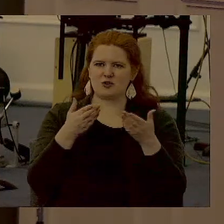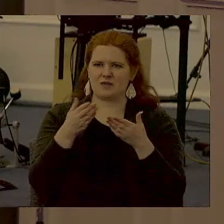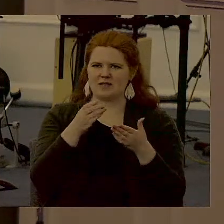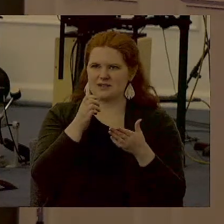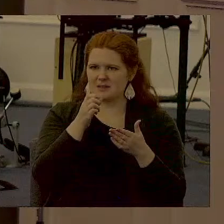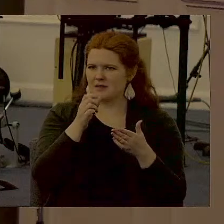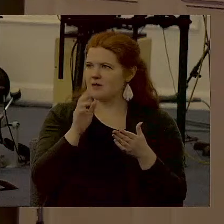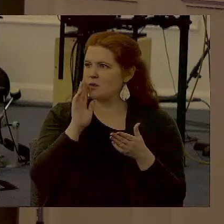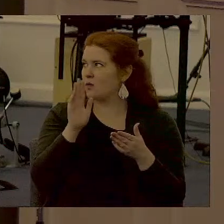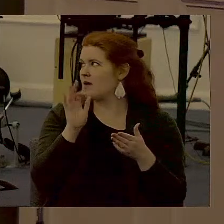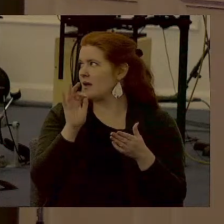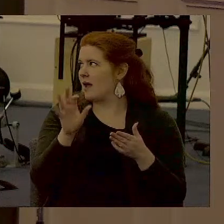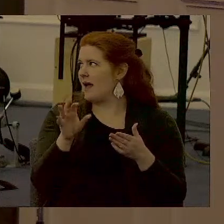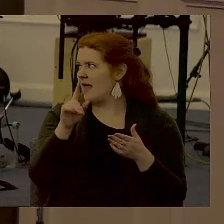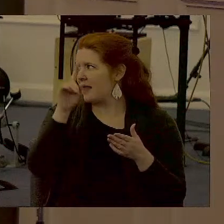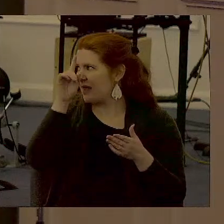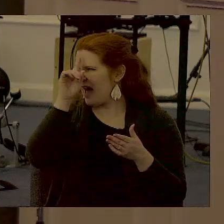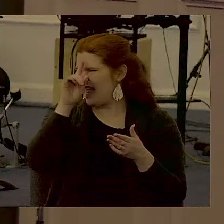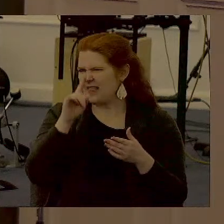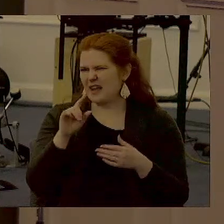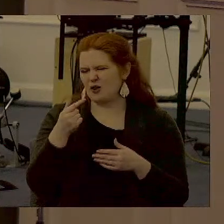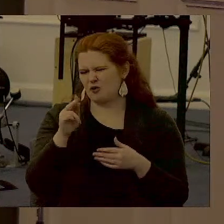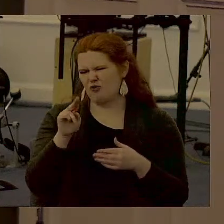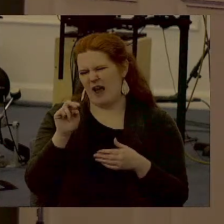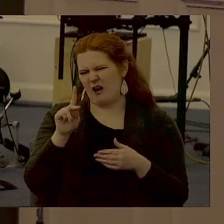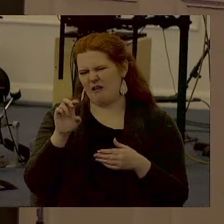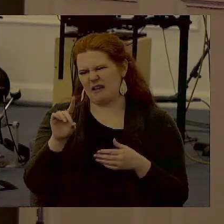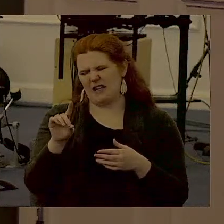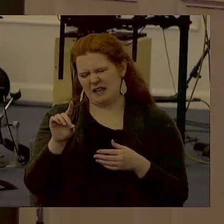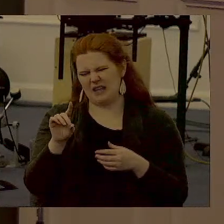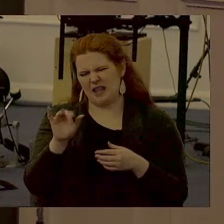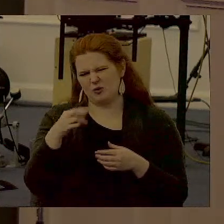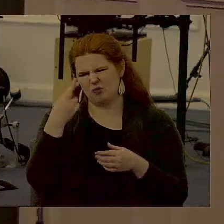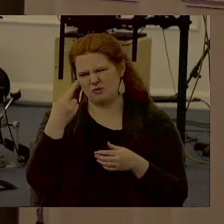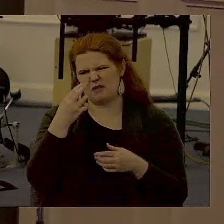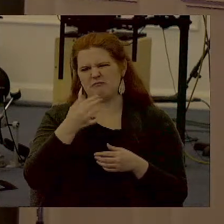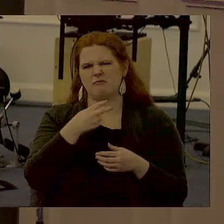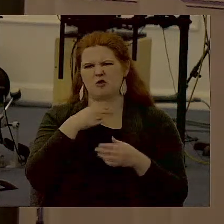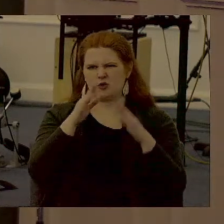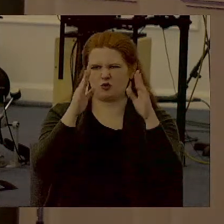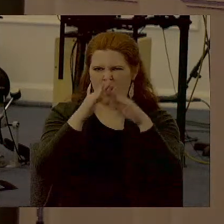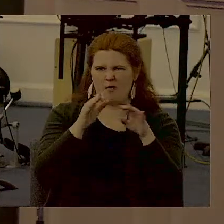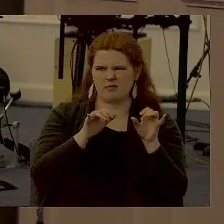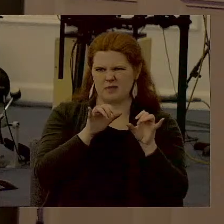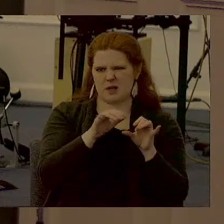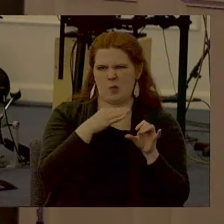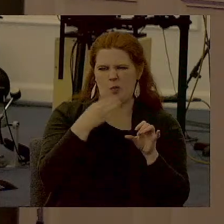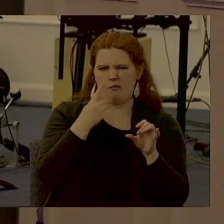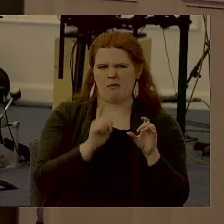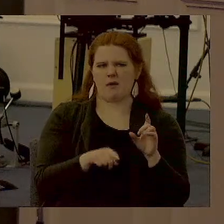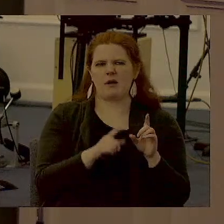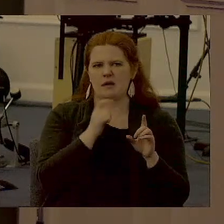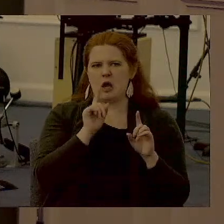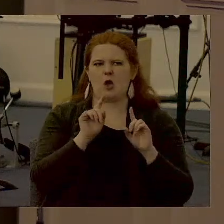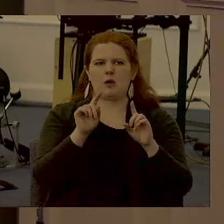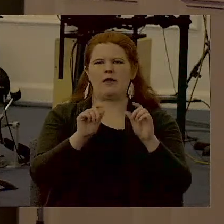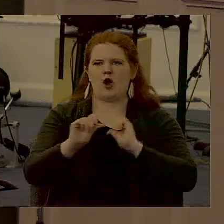give you this detail. I'm pretty sure I was grounded. That was the reason why I didn't go to the